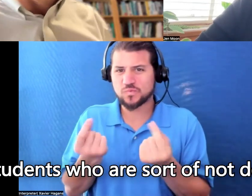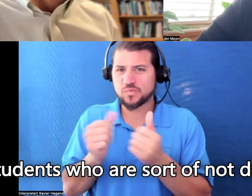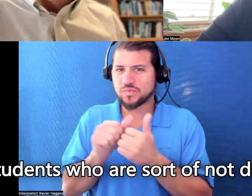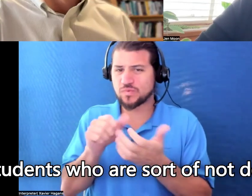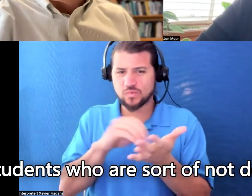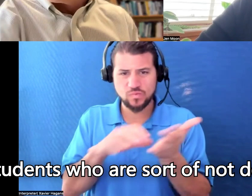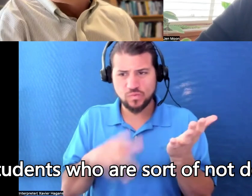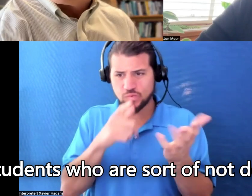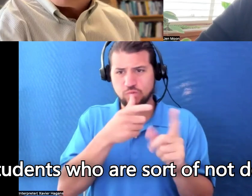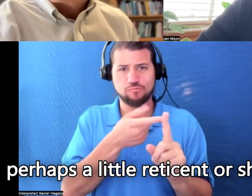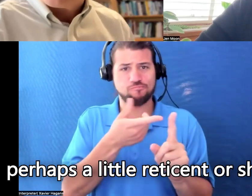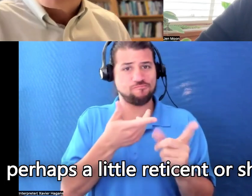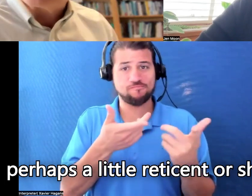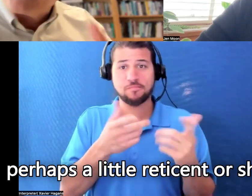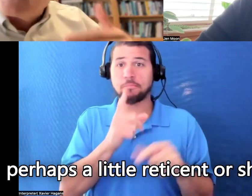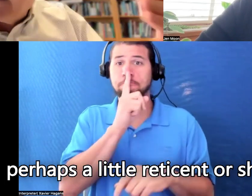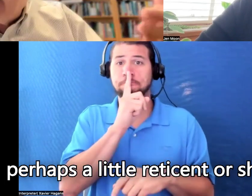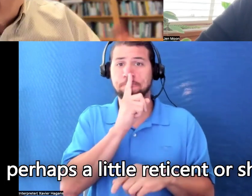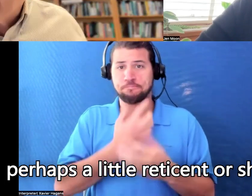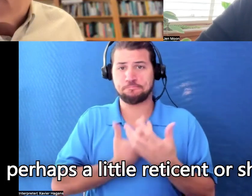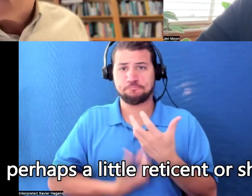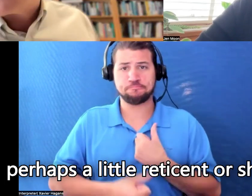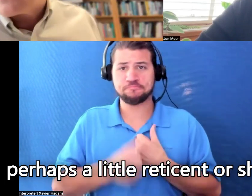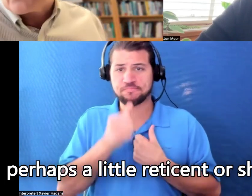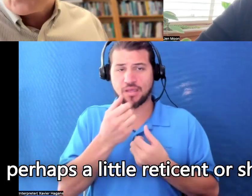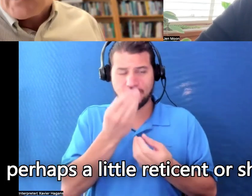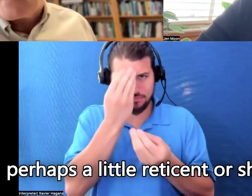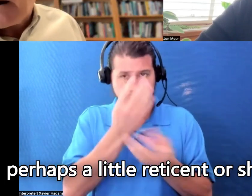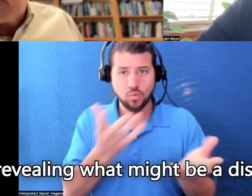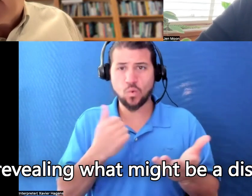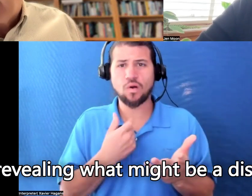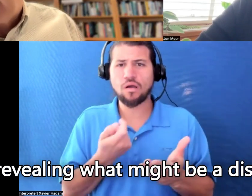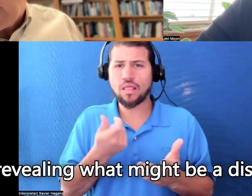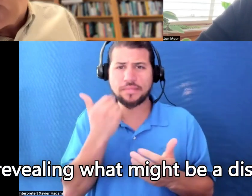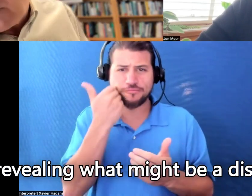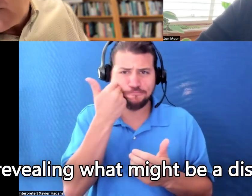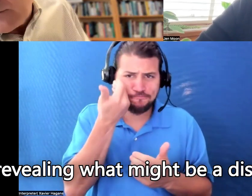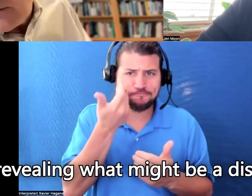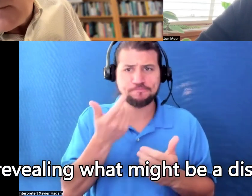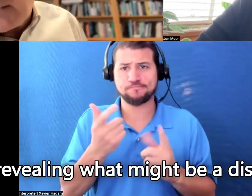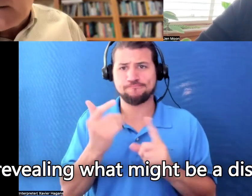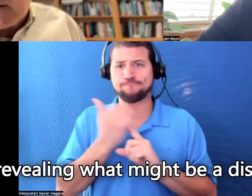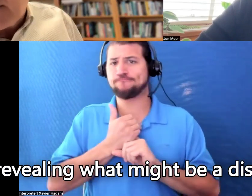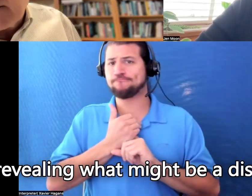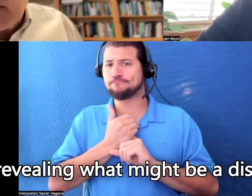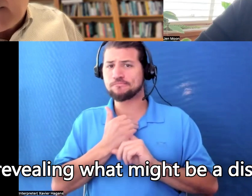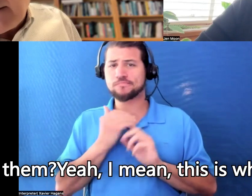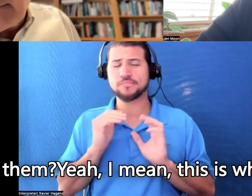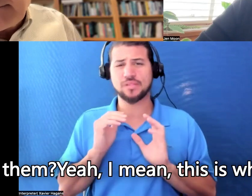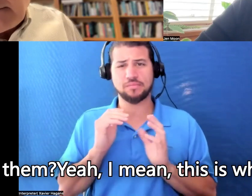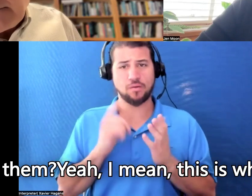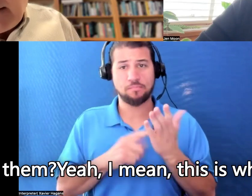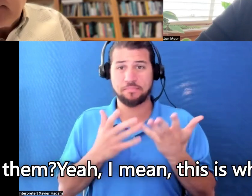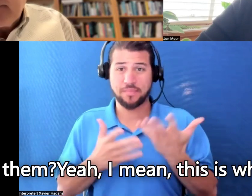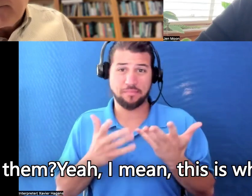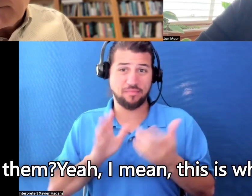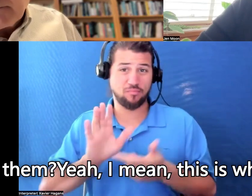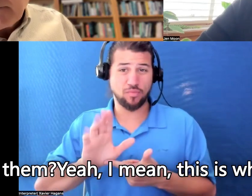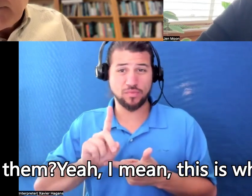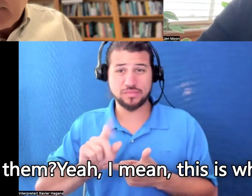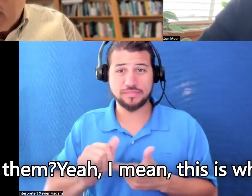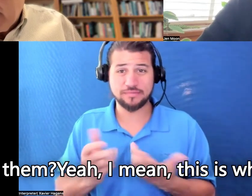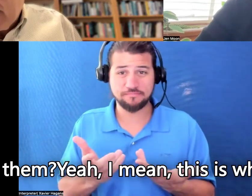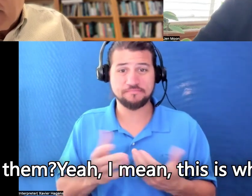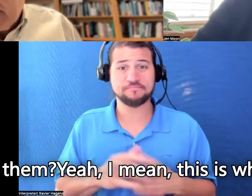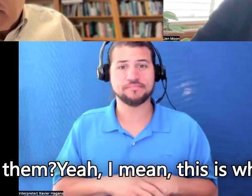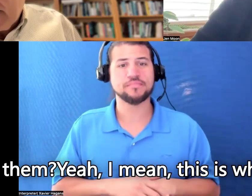of not declaring or perhaps a little reticent or shy about revealing what might be a disability for them? Yeah,